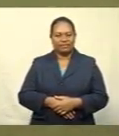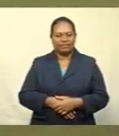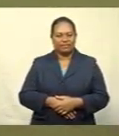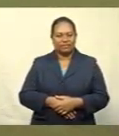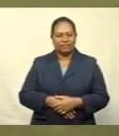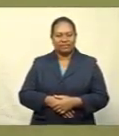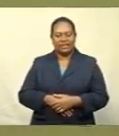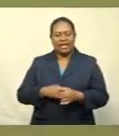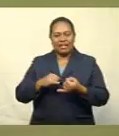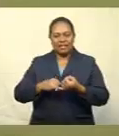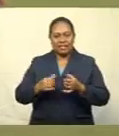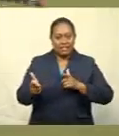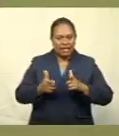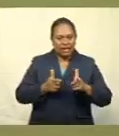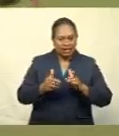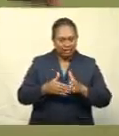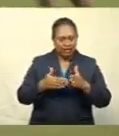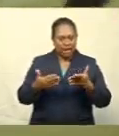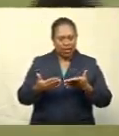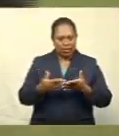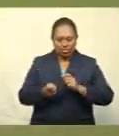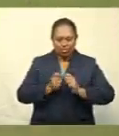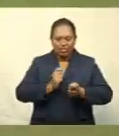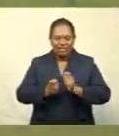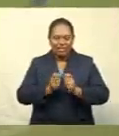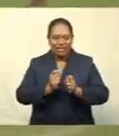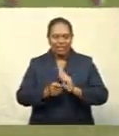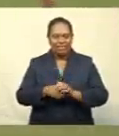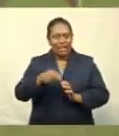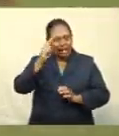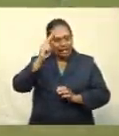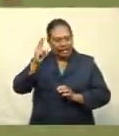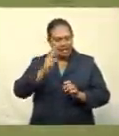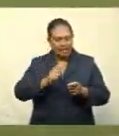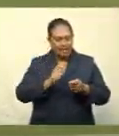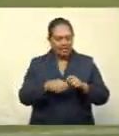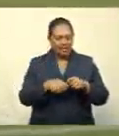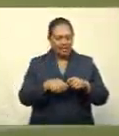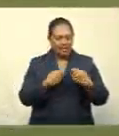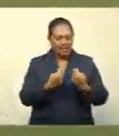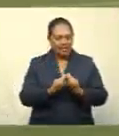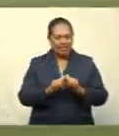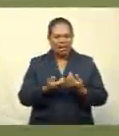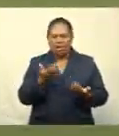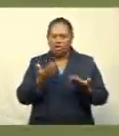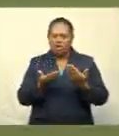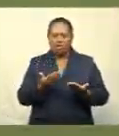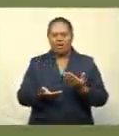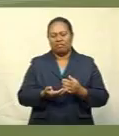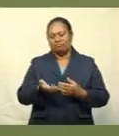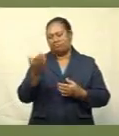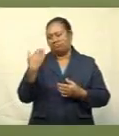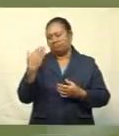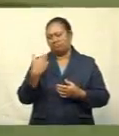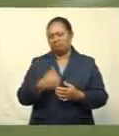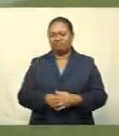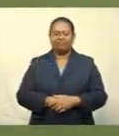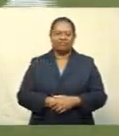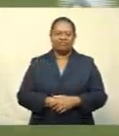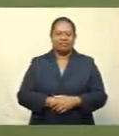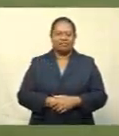Serevi says this is the kind of test the national squad needs compared to some international competitions. I believe